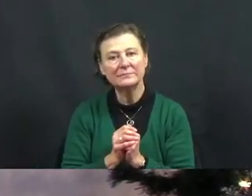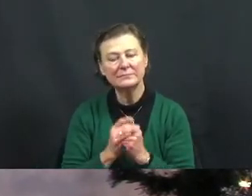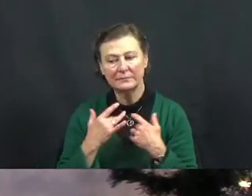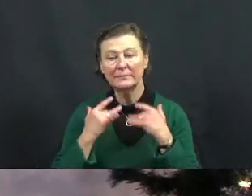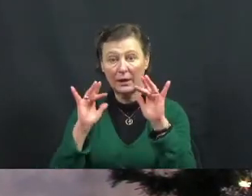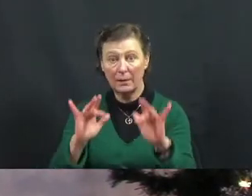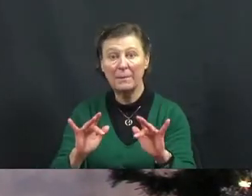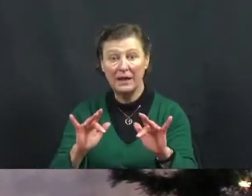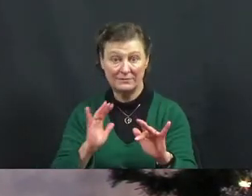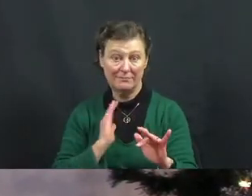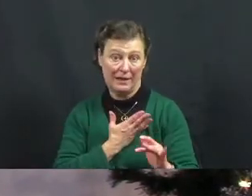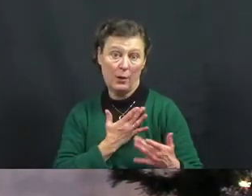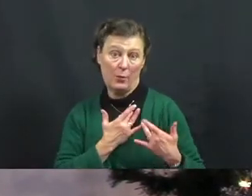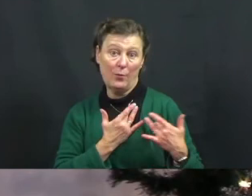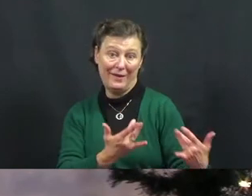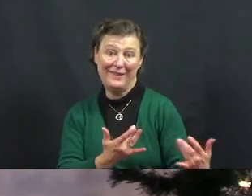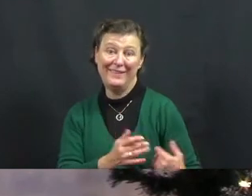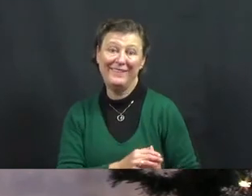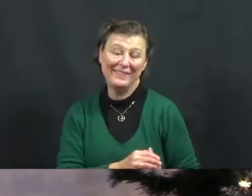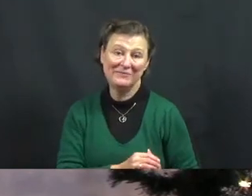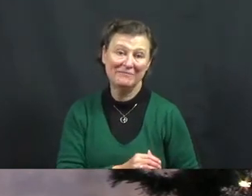Compassion is our way.